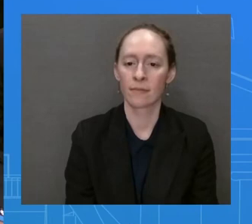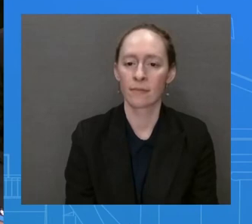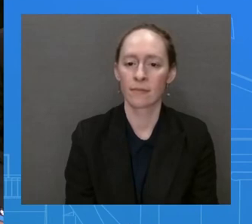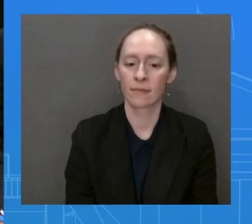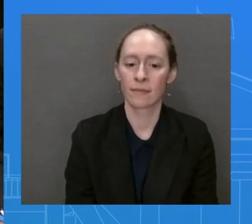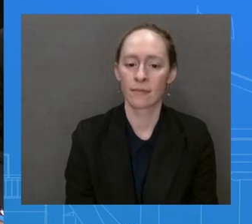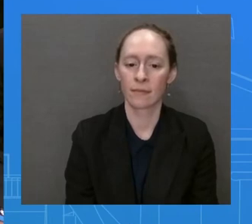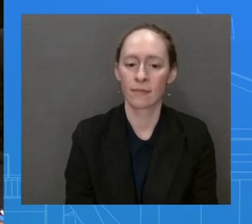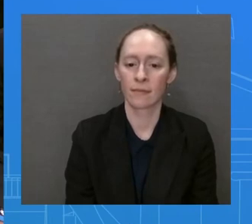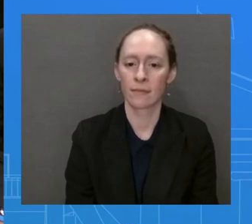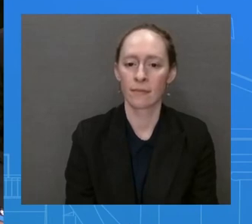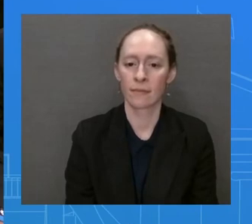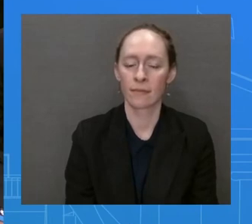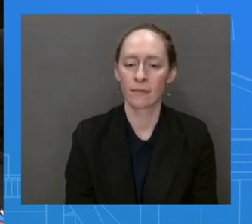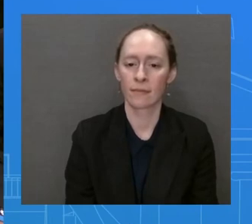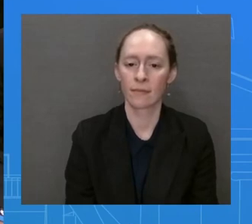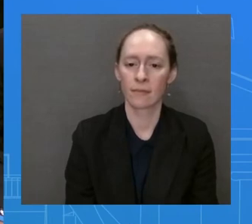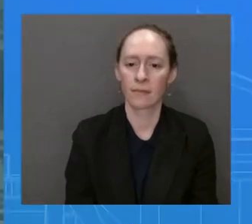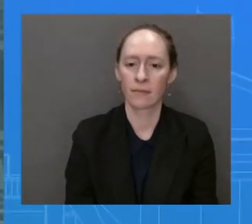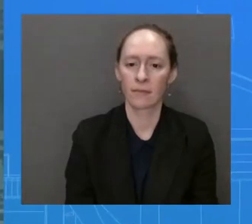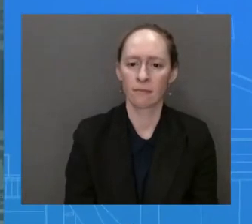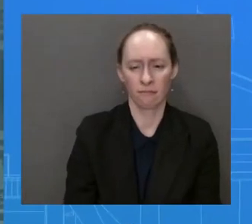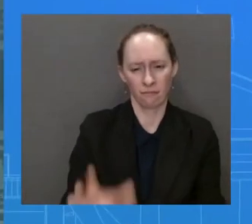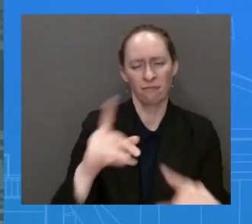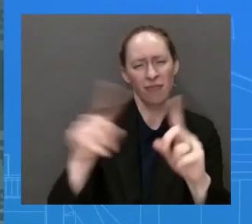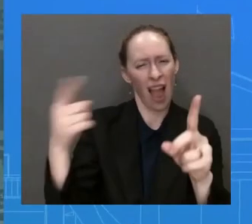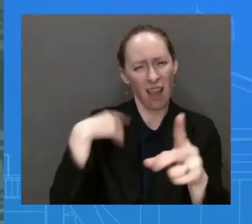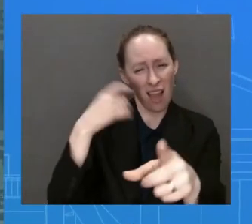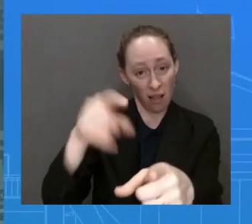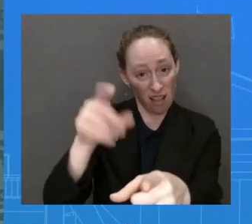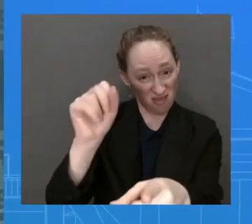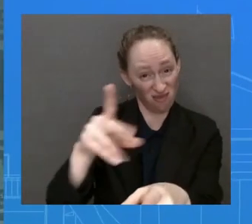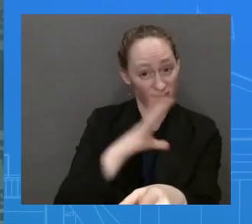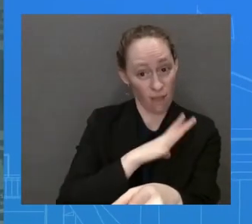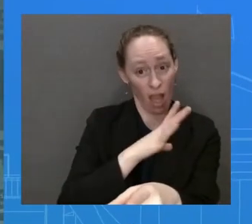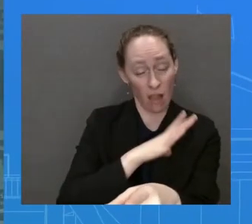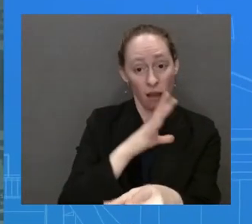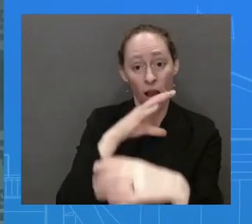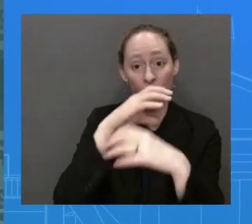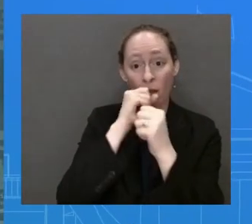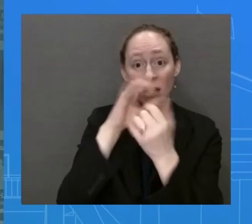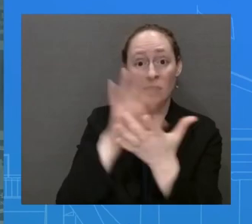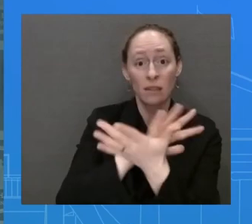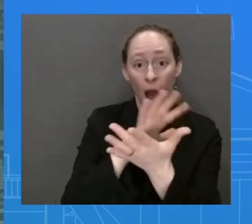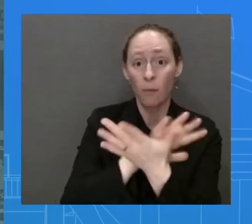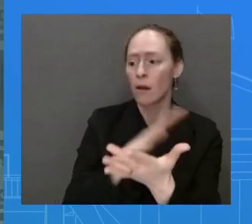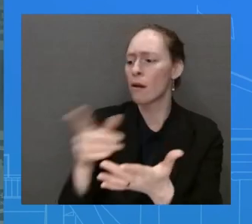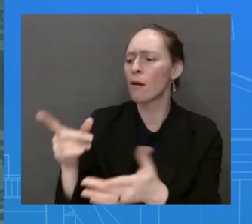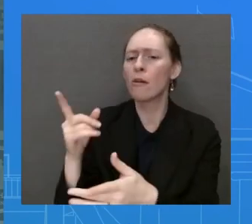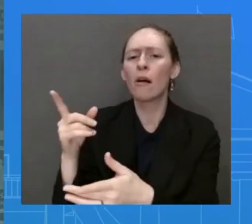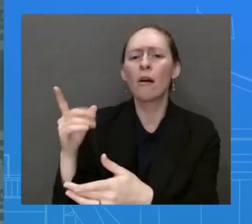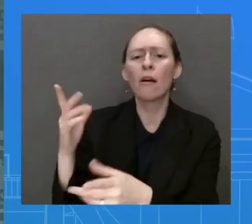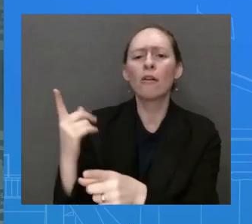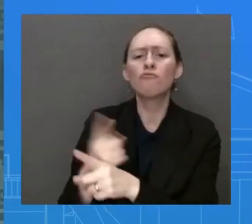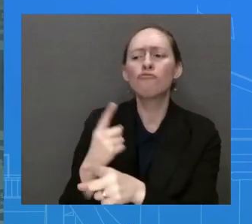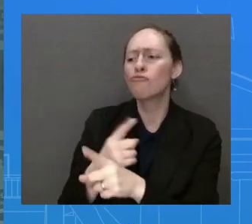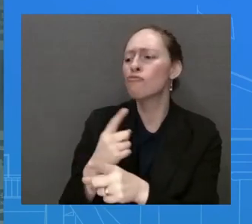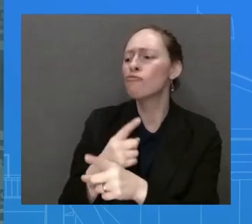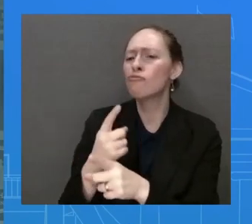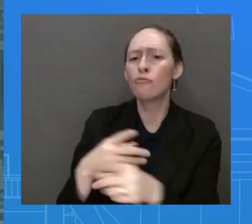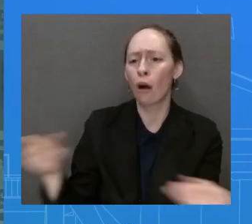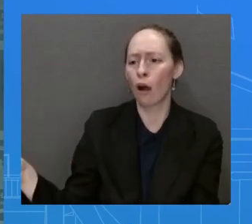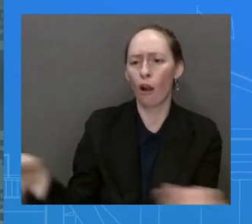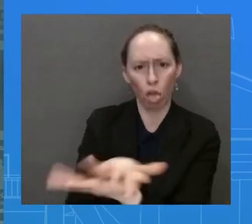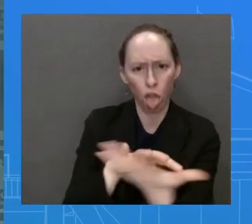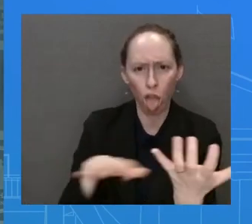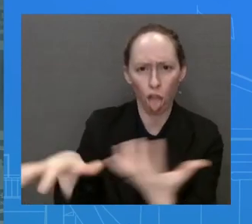documents to be mixed with personal evidence? What I can say, look, what I can say is what the president has said before, what I have said multiple times. We